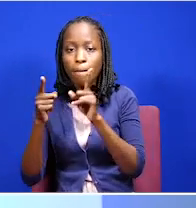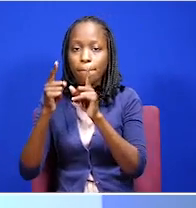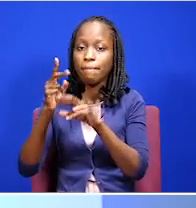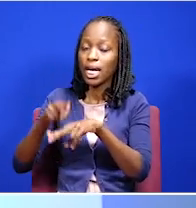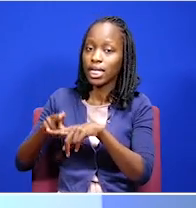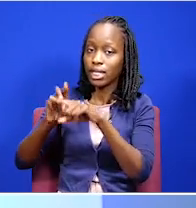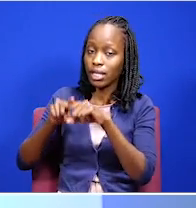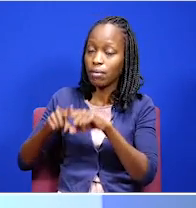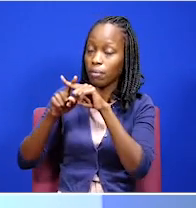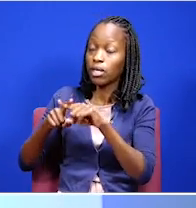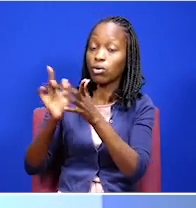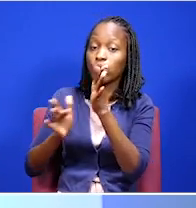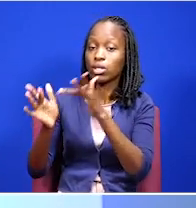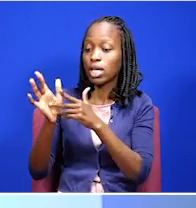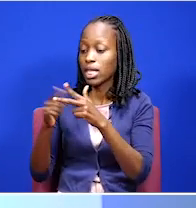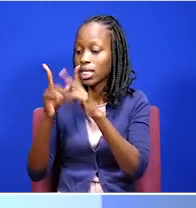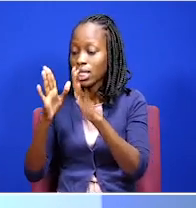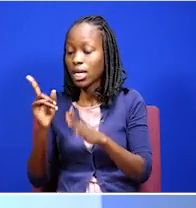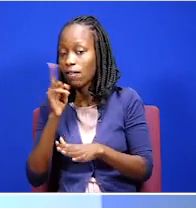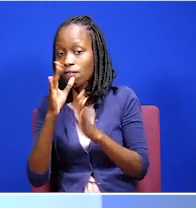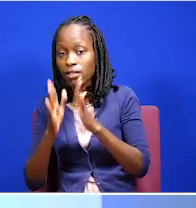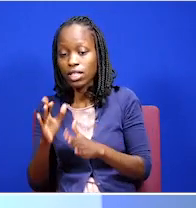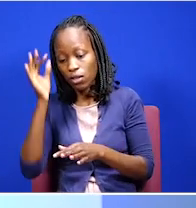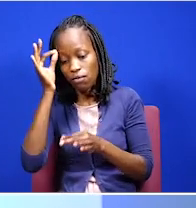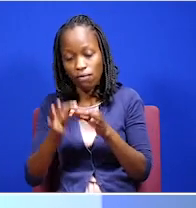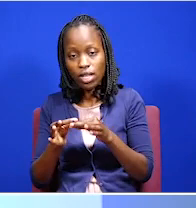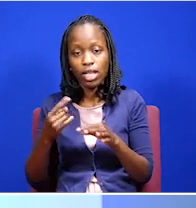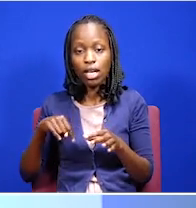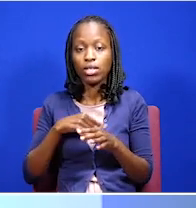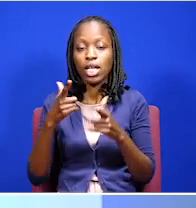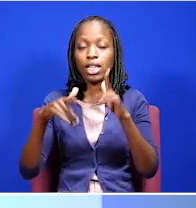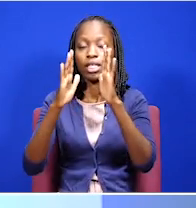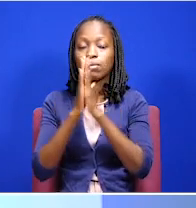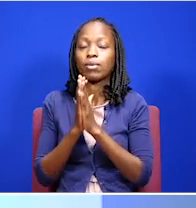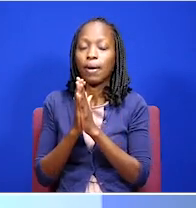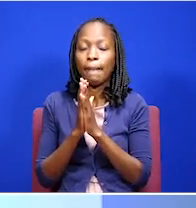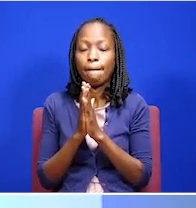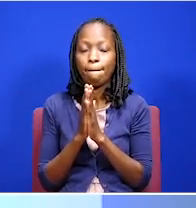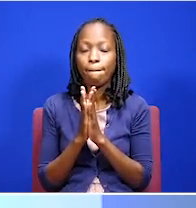author and finisher of our faith. Let us pray.